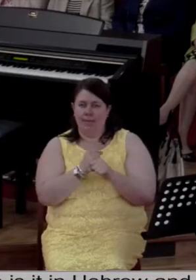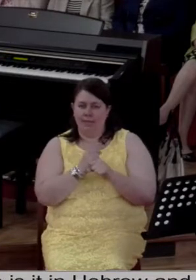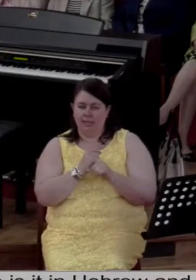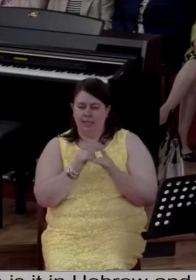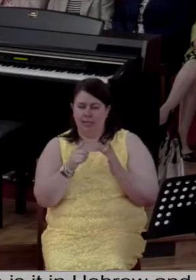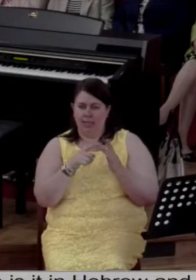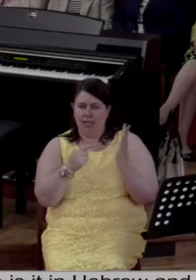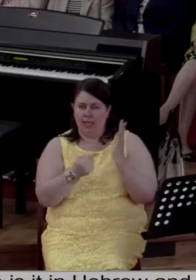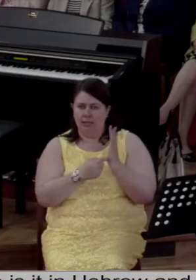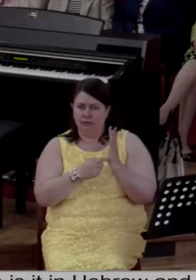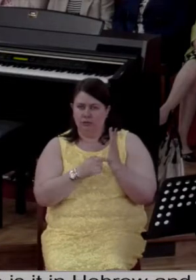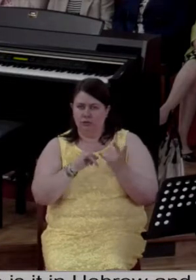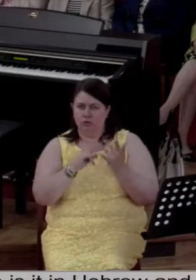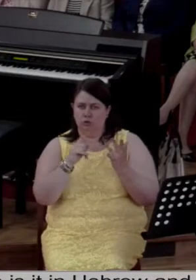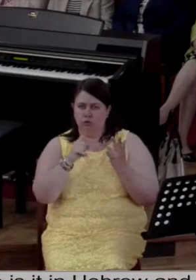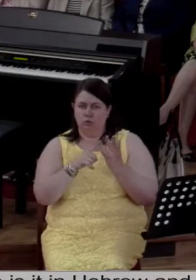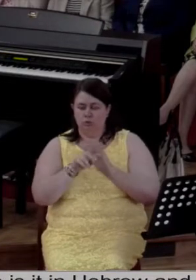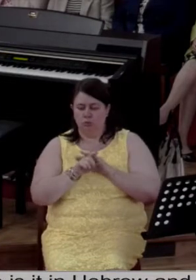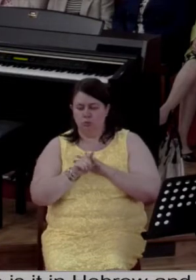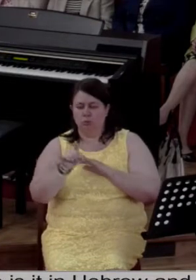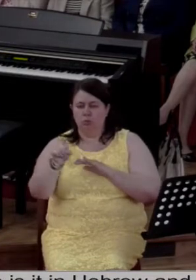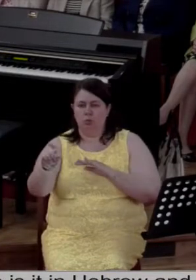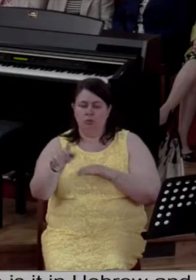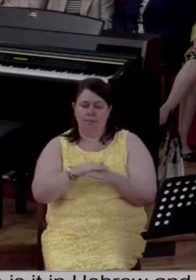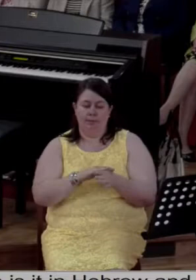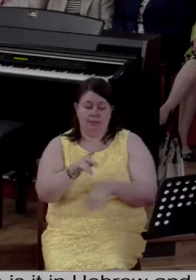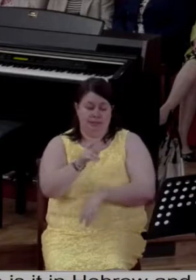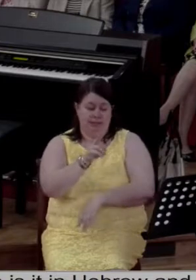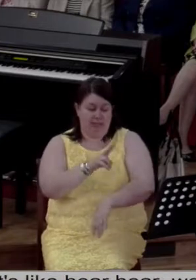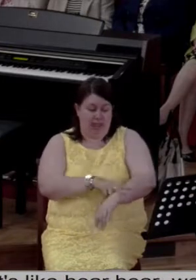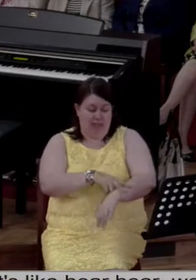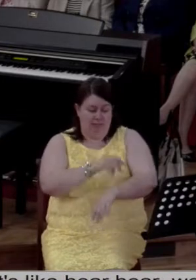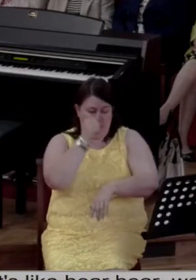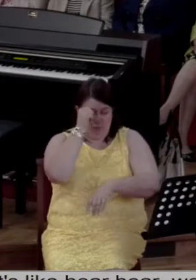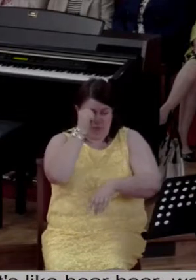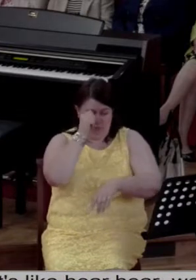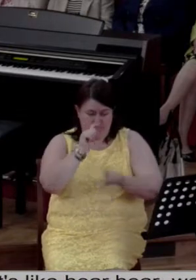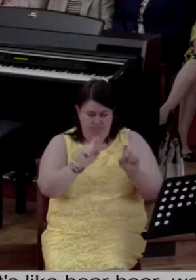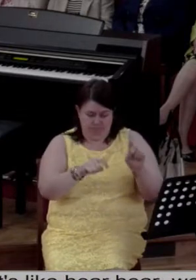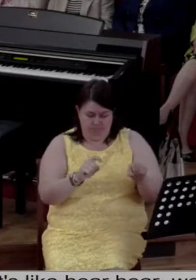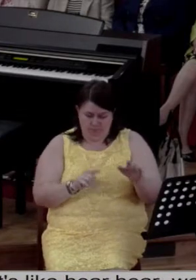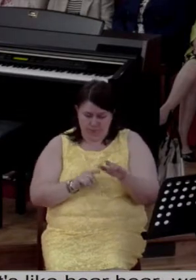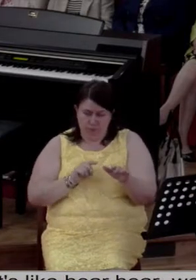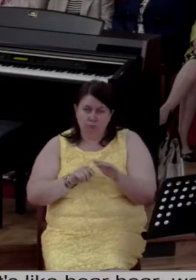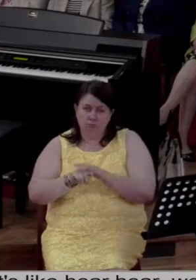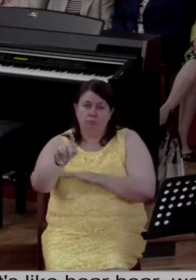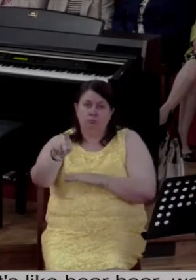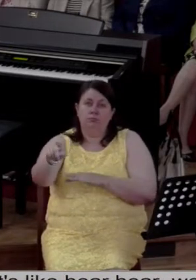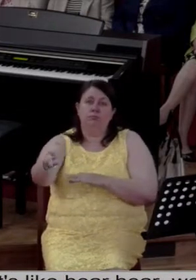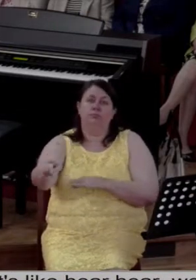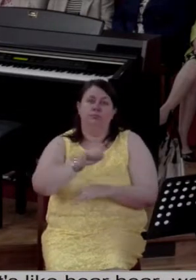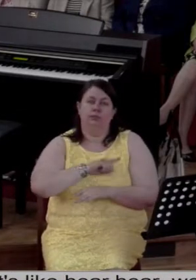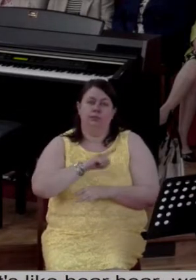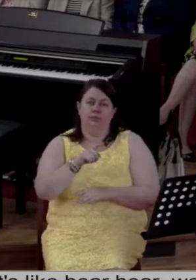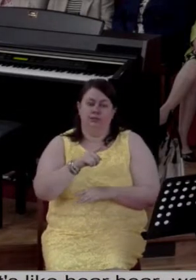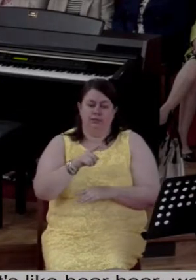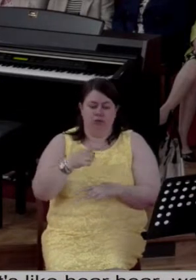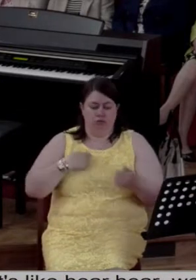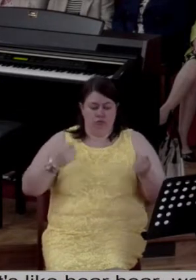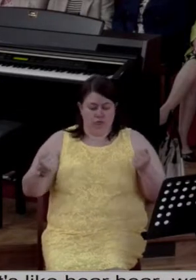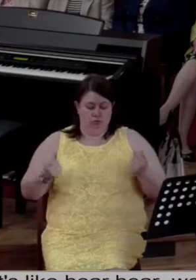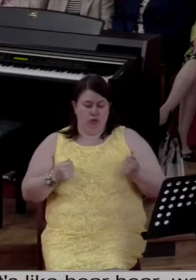And then his staff, his crew, make it so. He's the captain giving the command. Well,